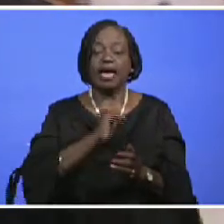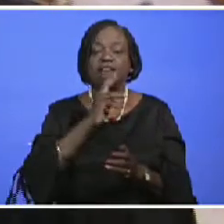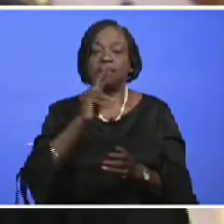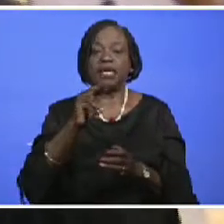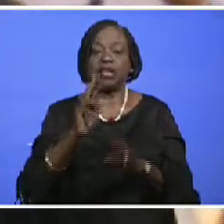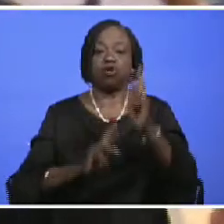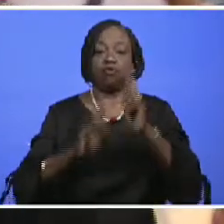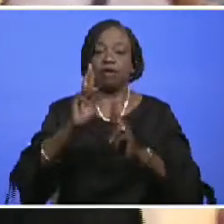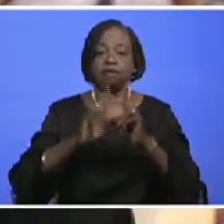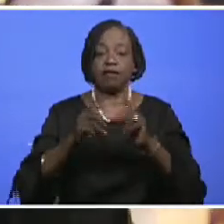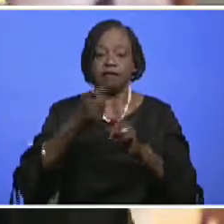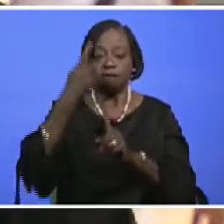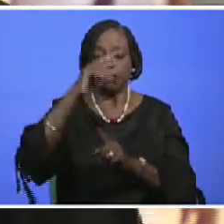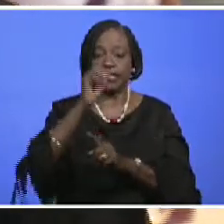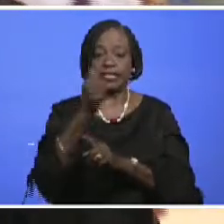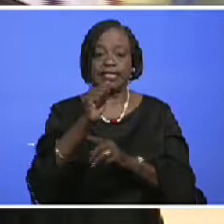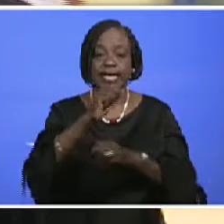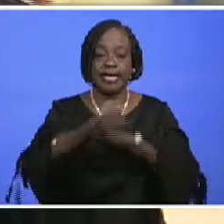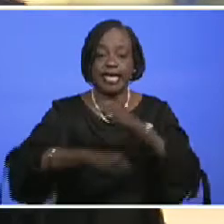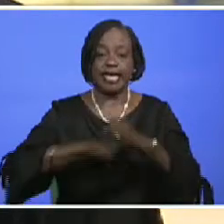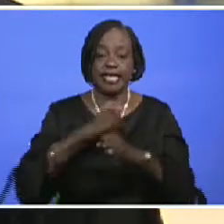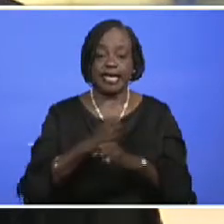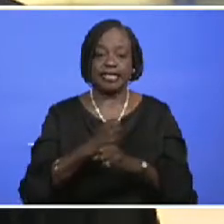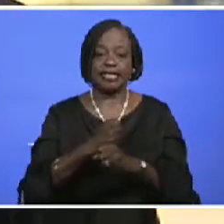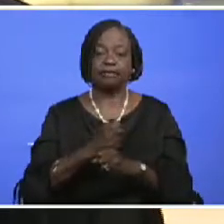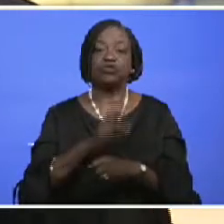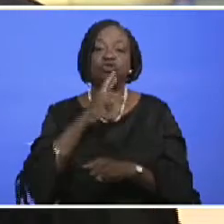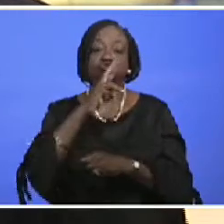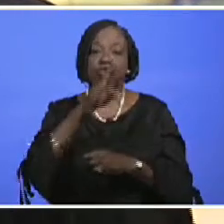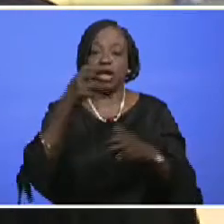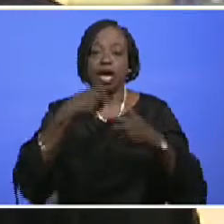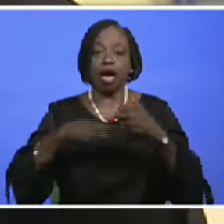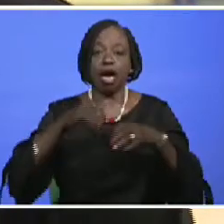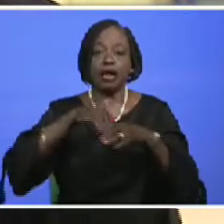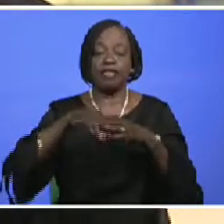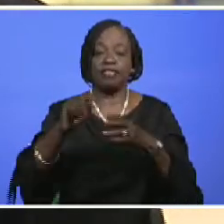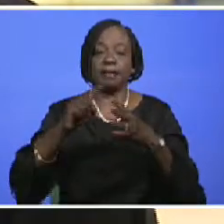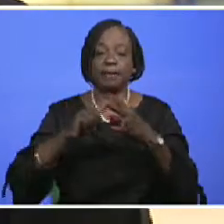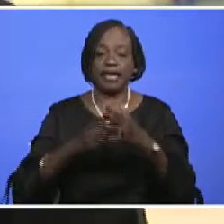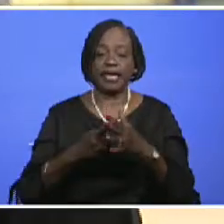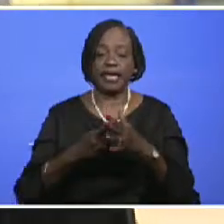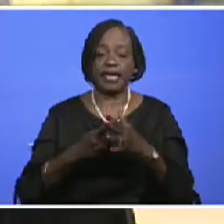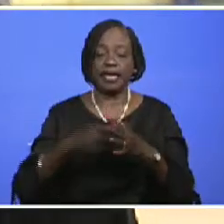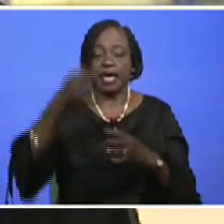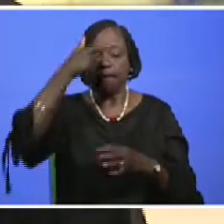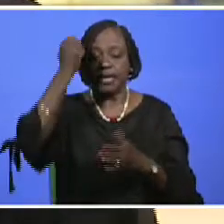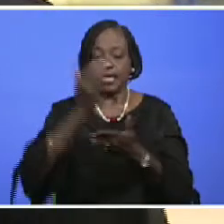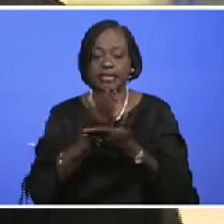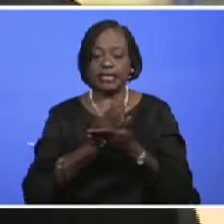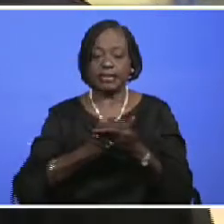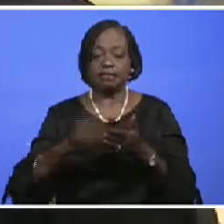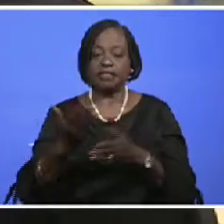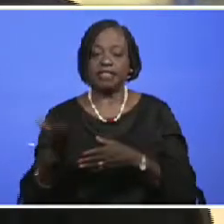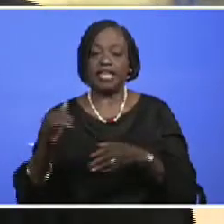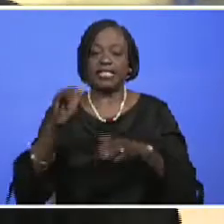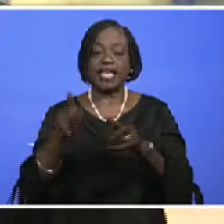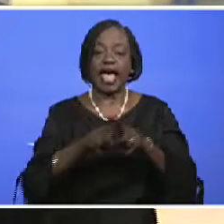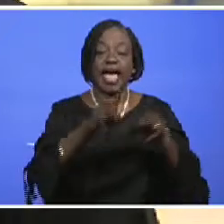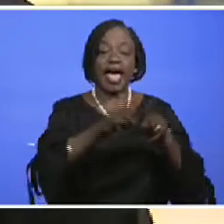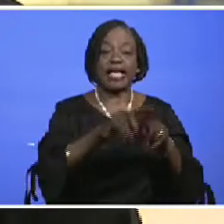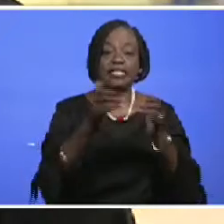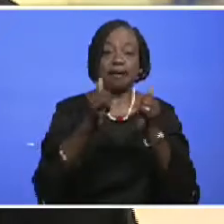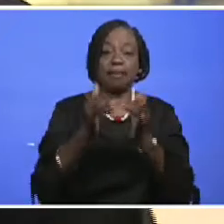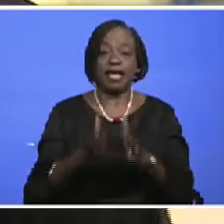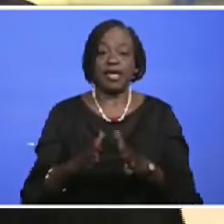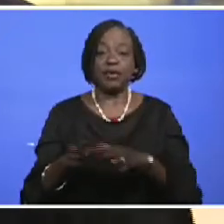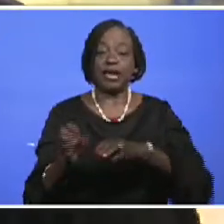now for 10 years. It was really difficult in the beginning because some of the things that as a player that you would let go,